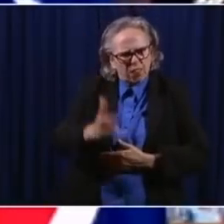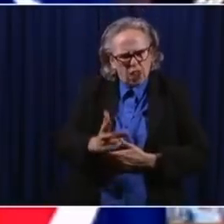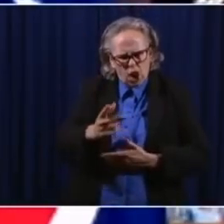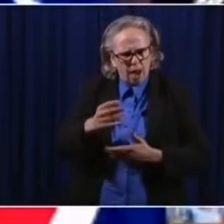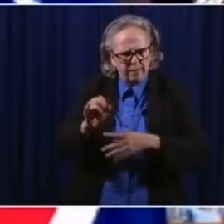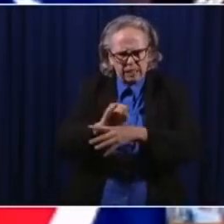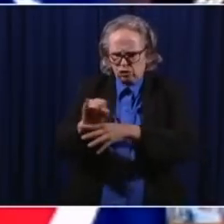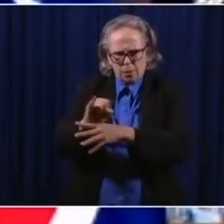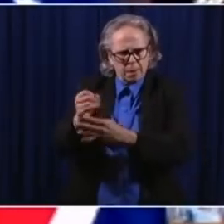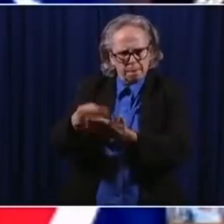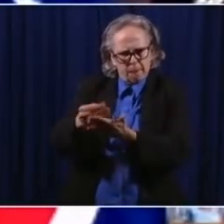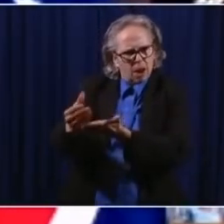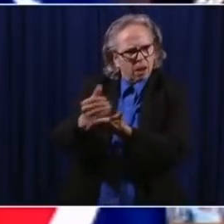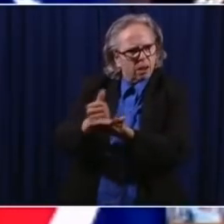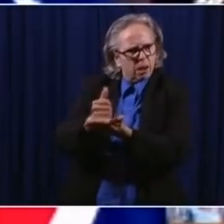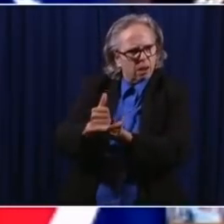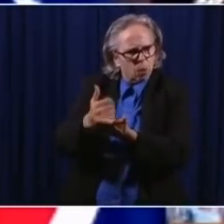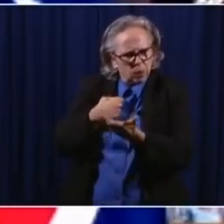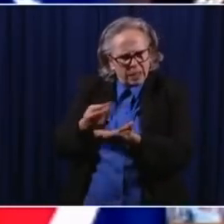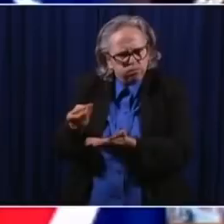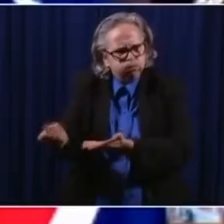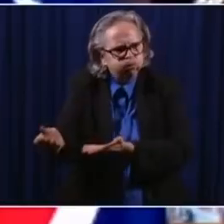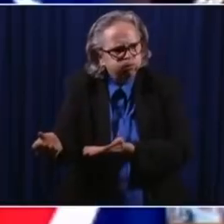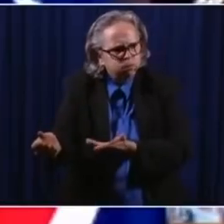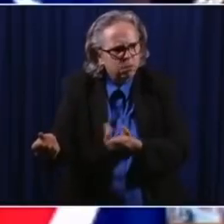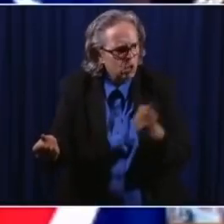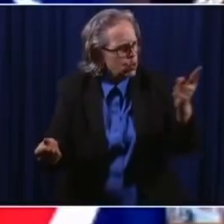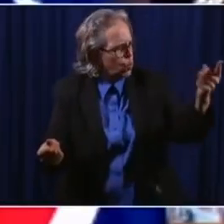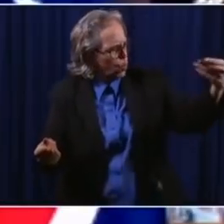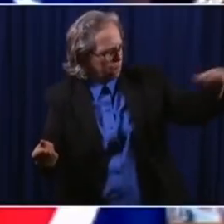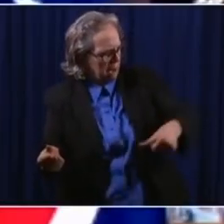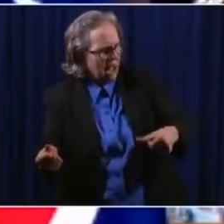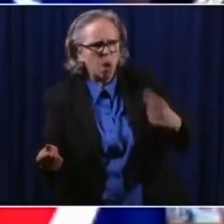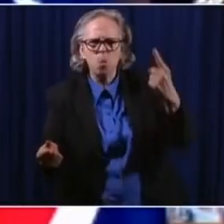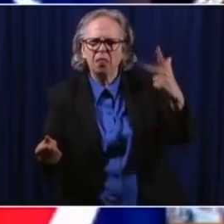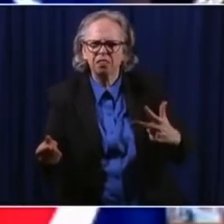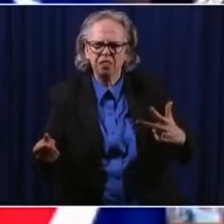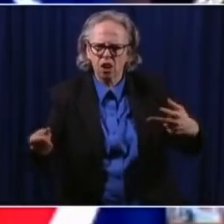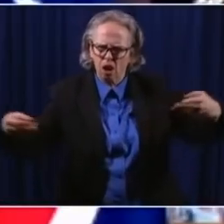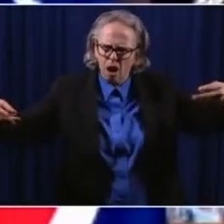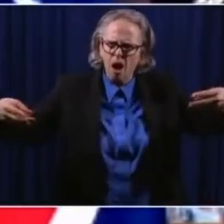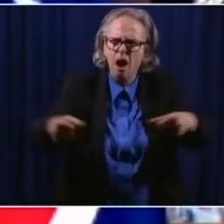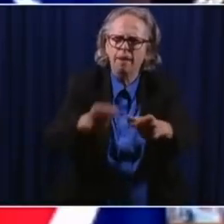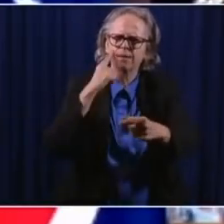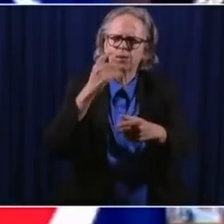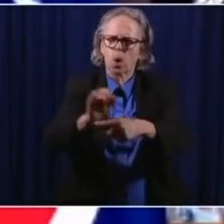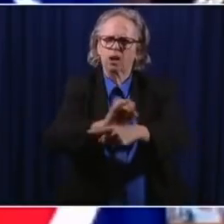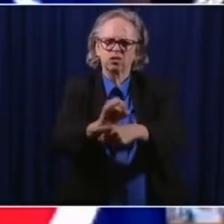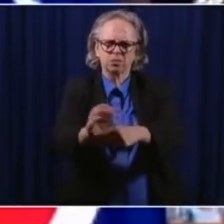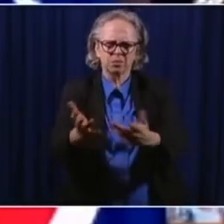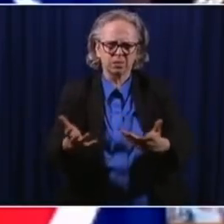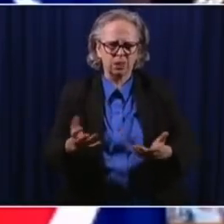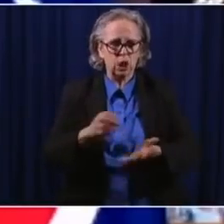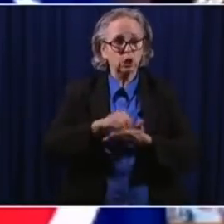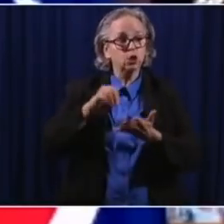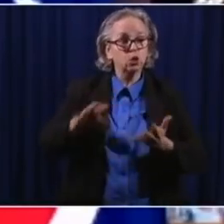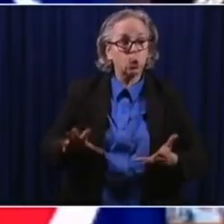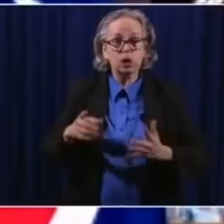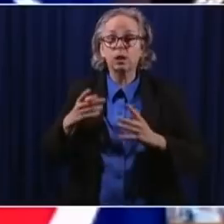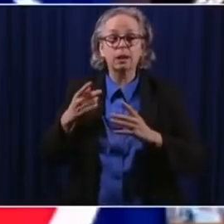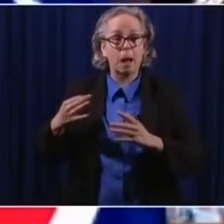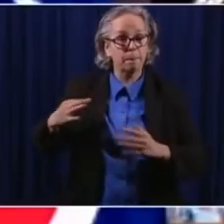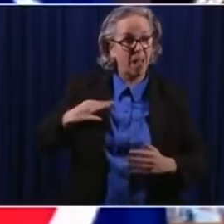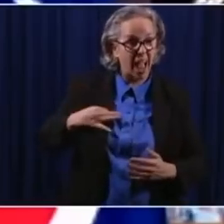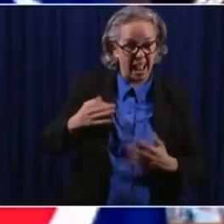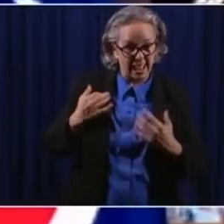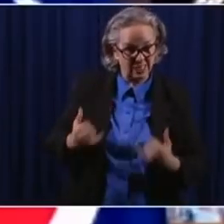help develop those skills in that tech area. And for students, the application period opens up today and is available through September